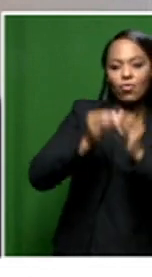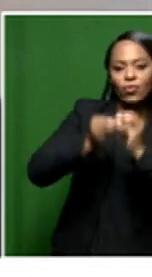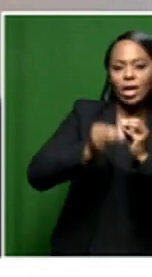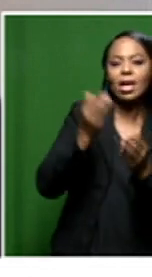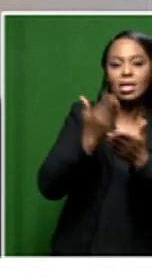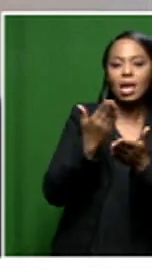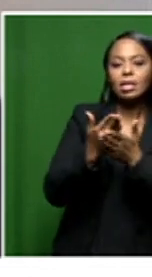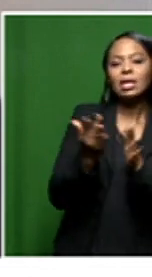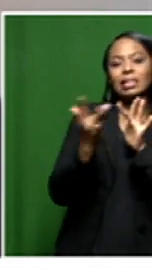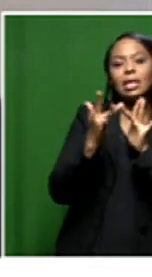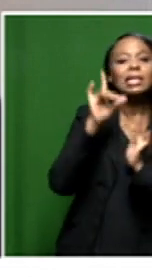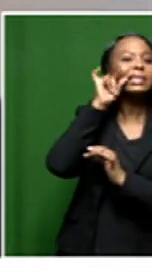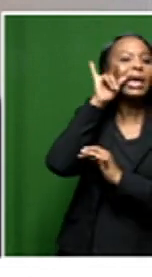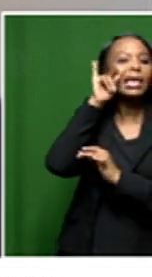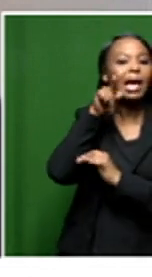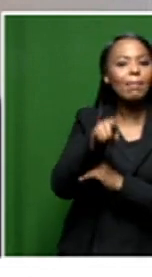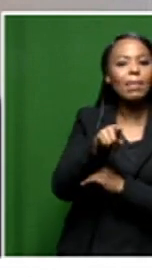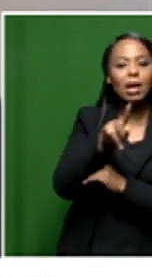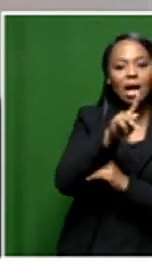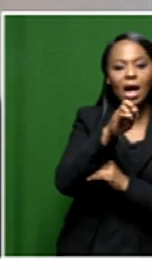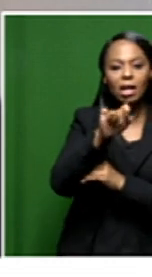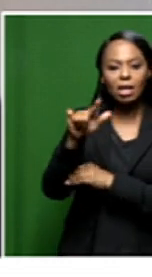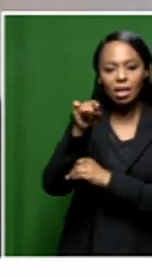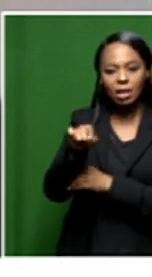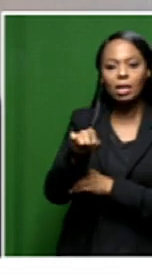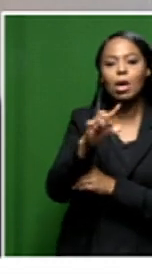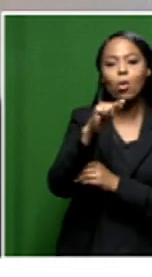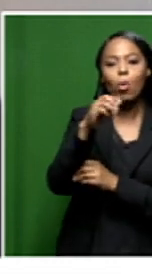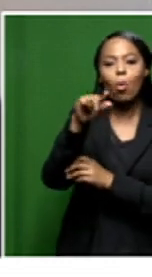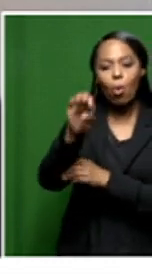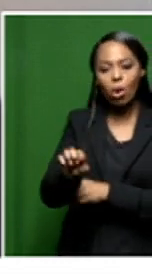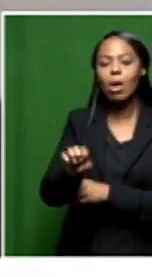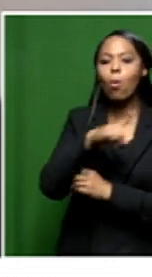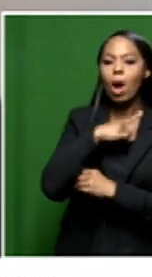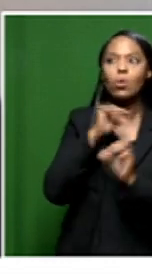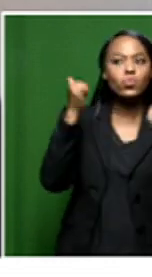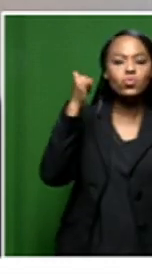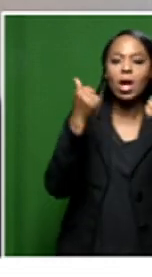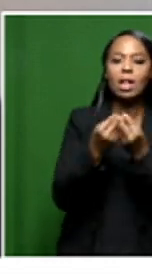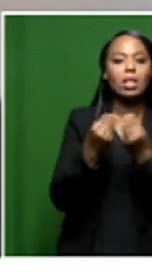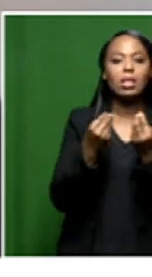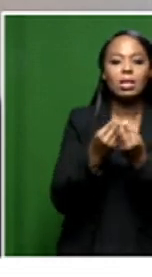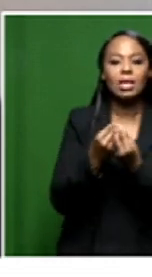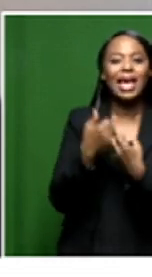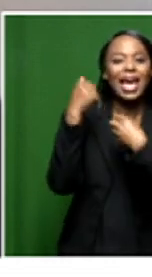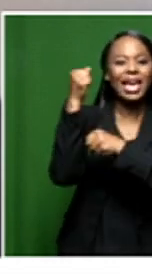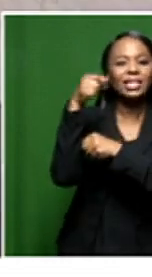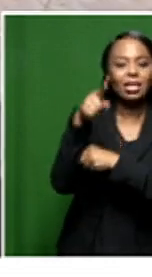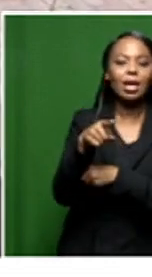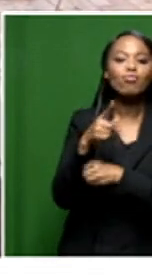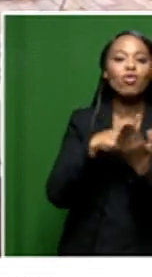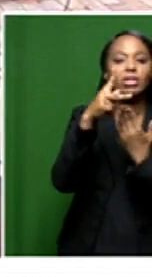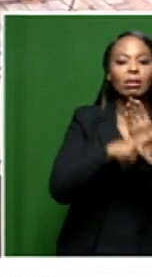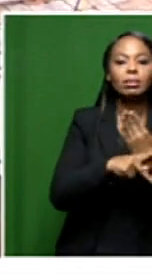on my Instagram, kaigoodall, to see updates on this project, as well as all my other exciting engineering projects. Now,